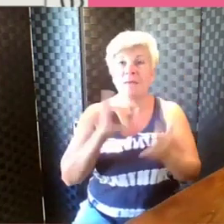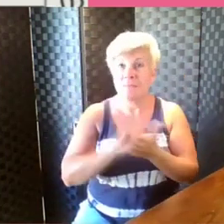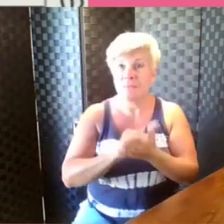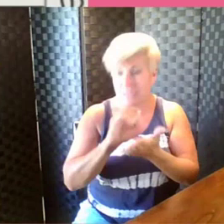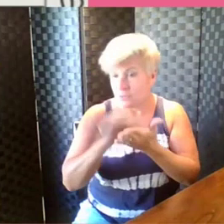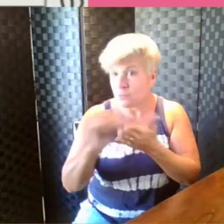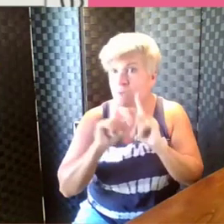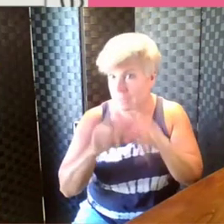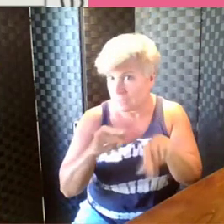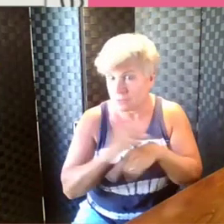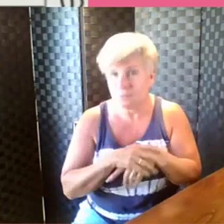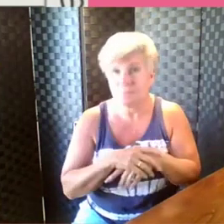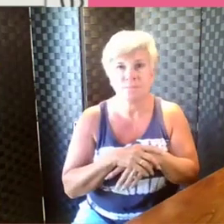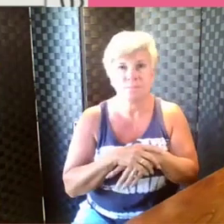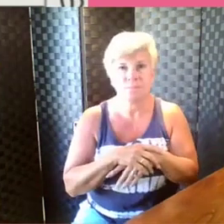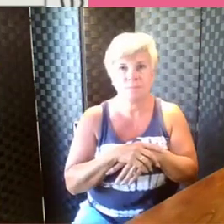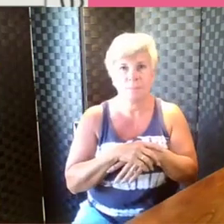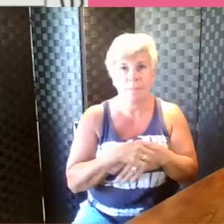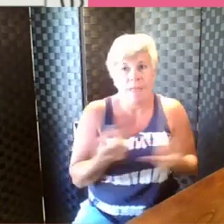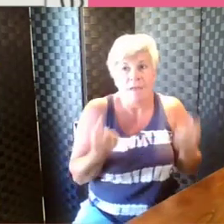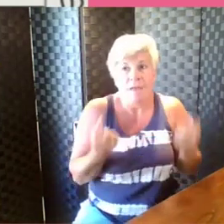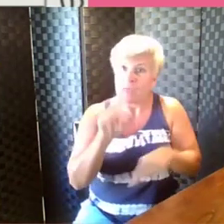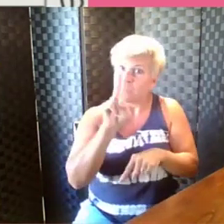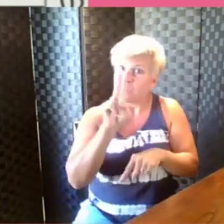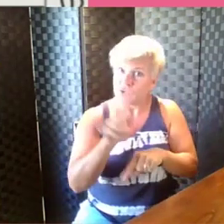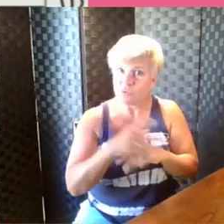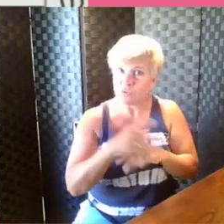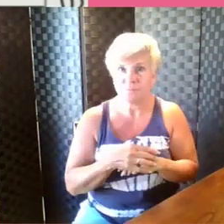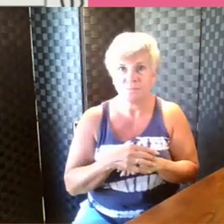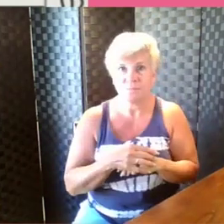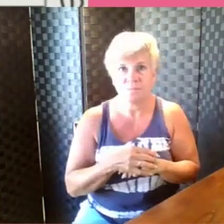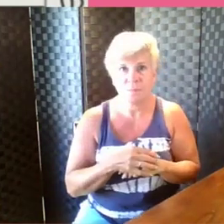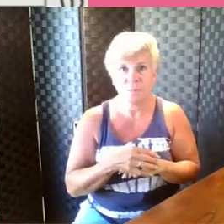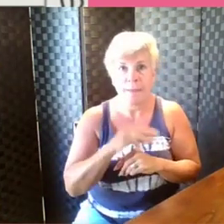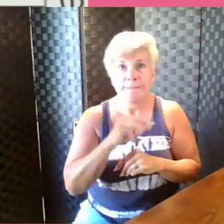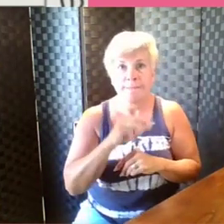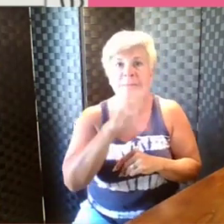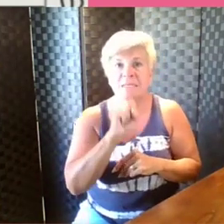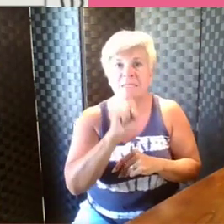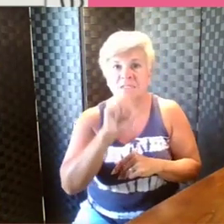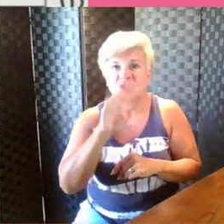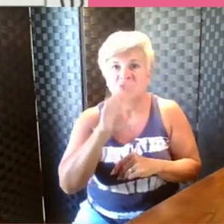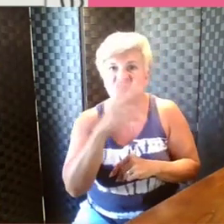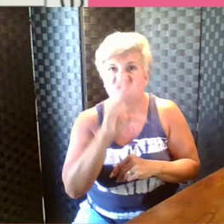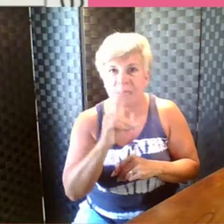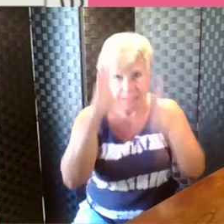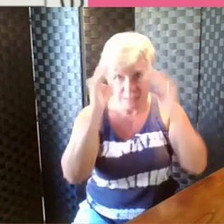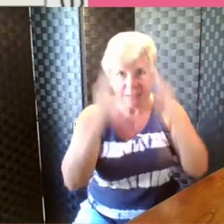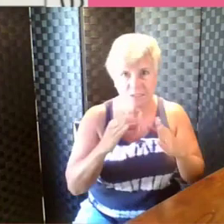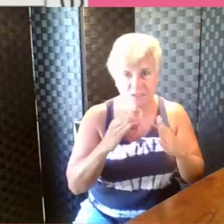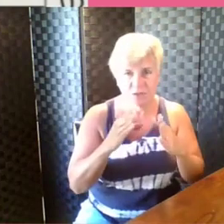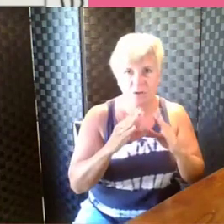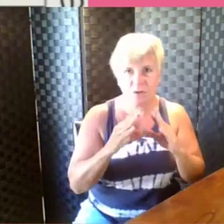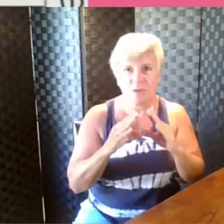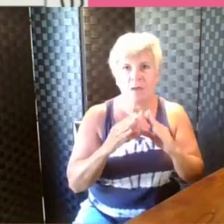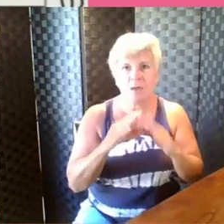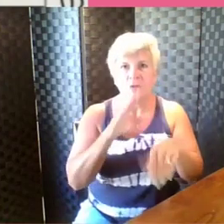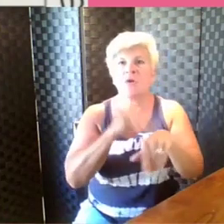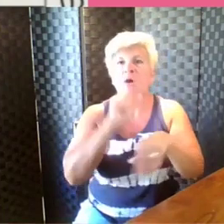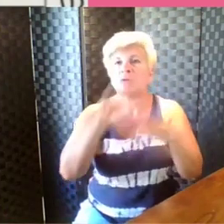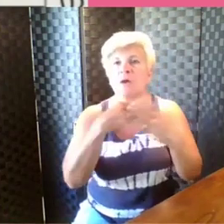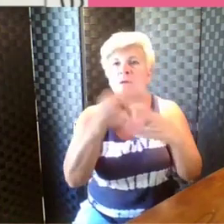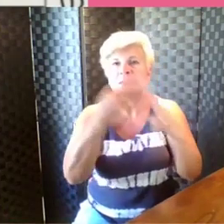put down there. Let's look at the next event. Mrs. Chud takes roll call. All the students giggle when